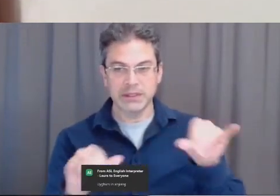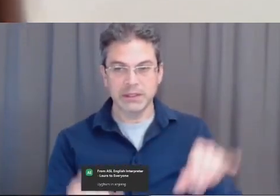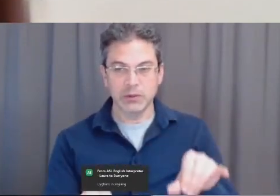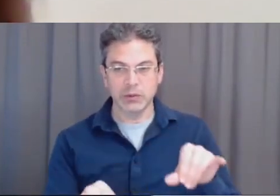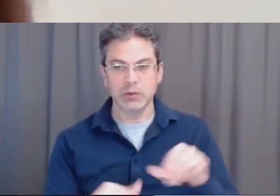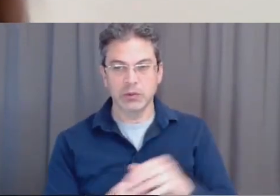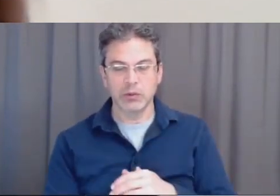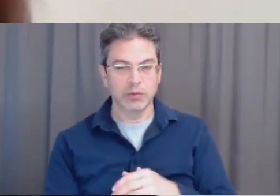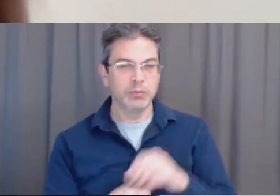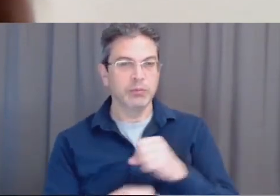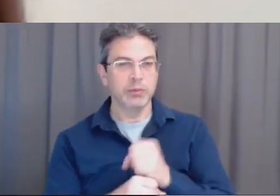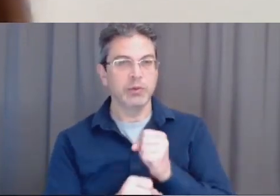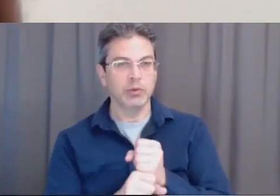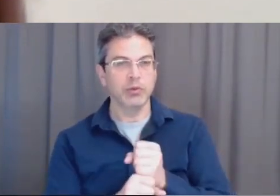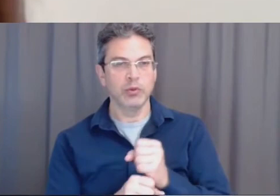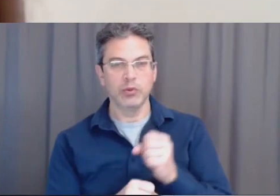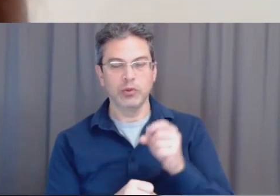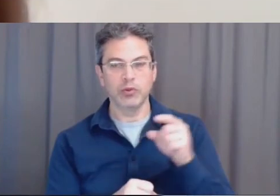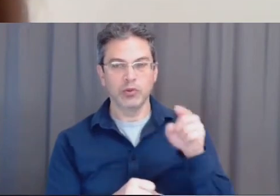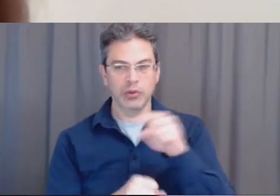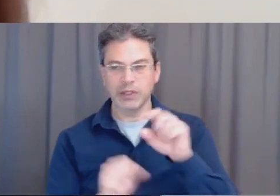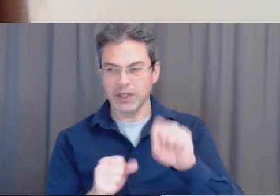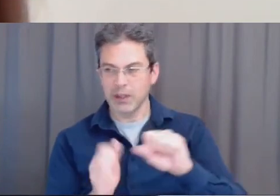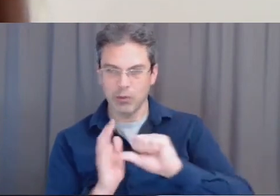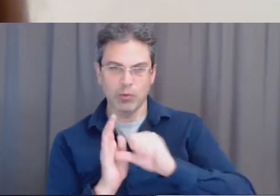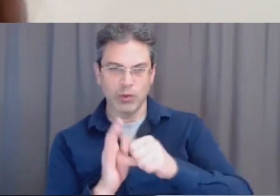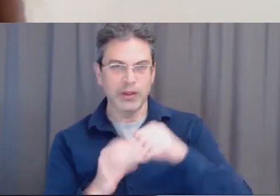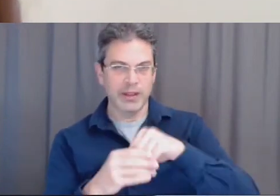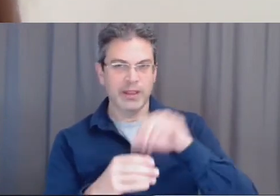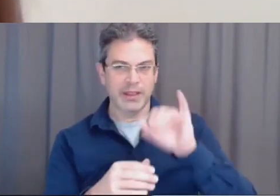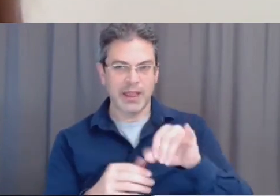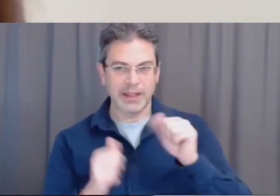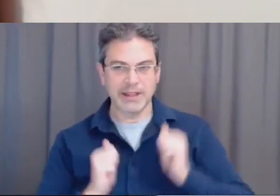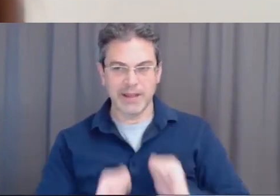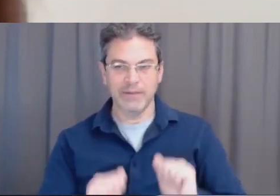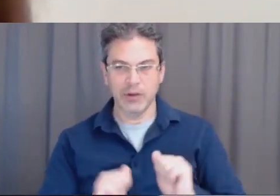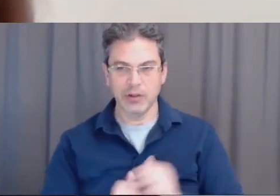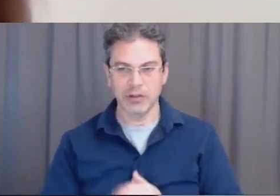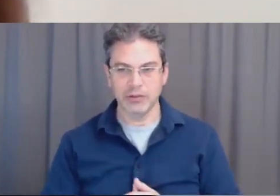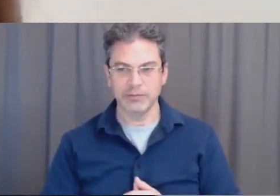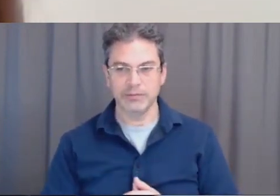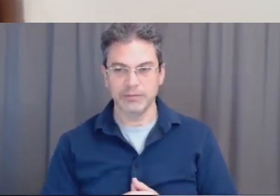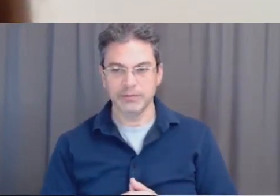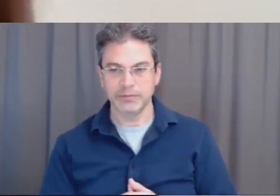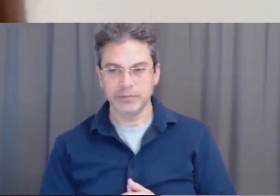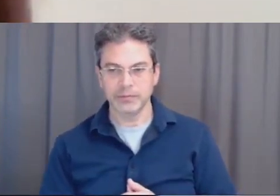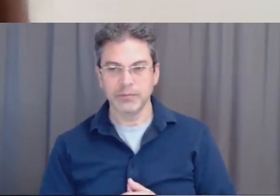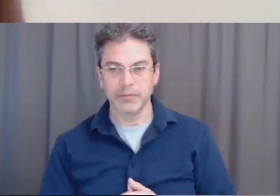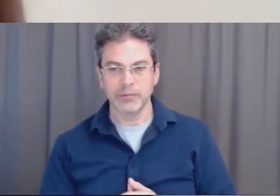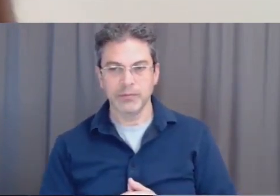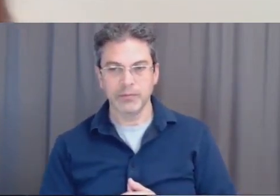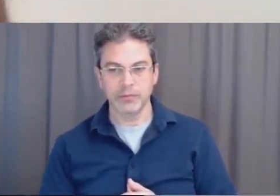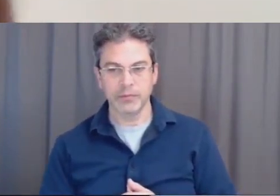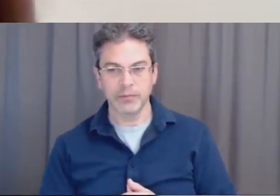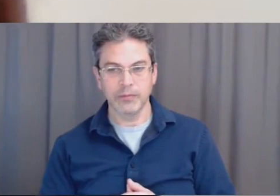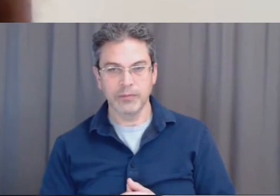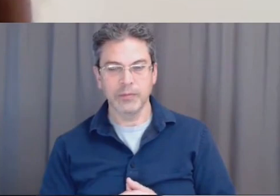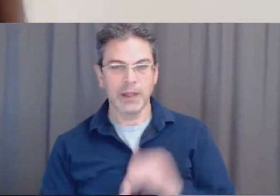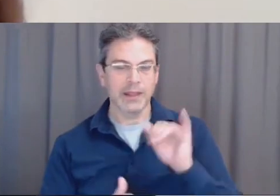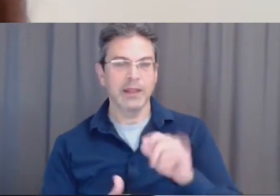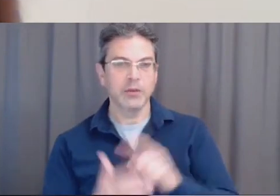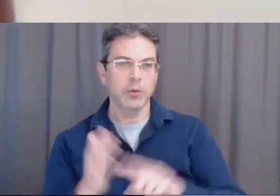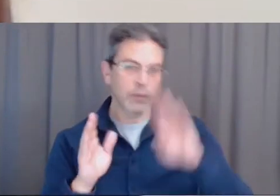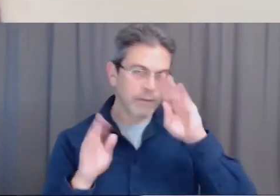be obviously reaching out and helping in those efforts, because I think that's part of what's been missing the last few years is the focus on not just